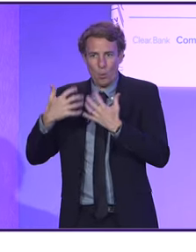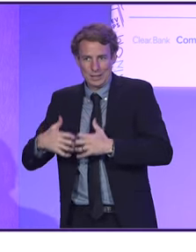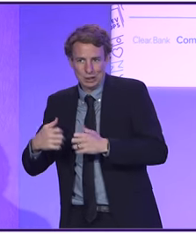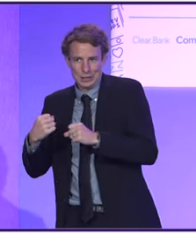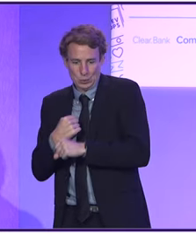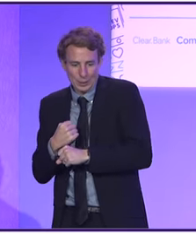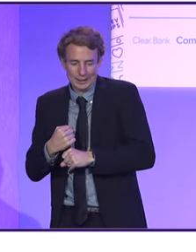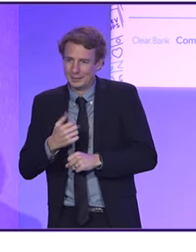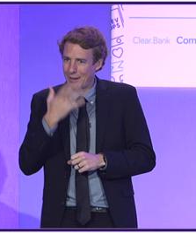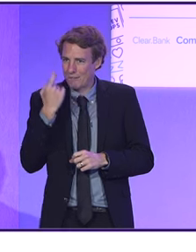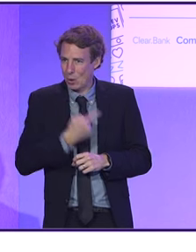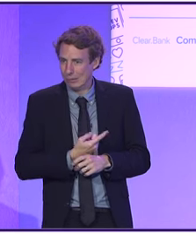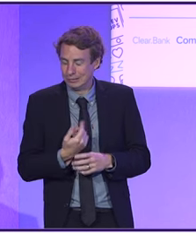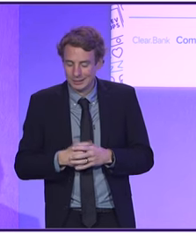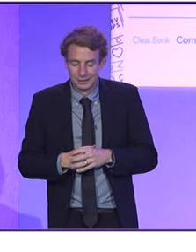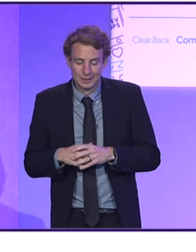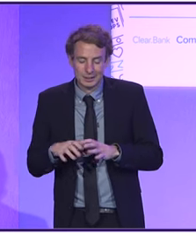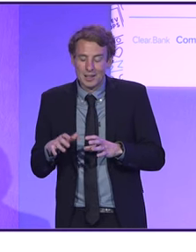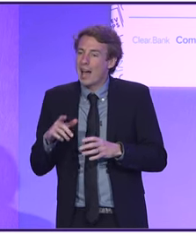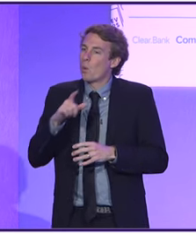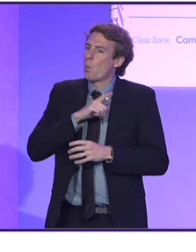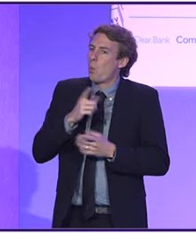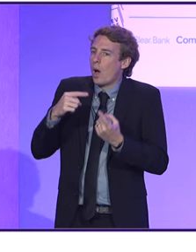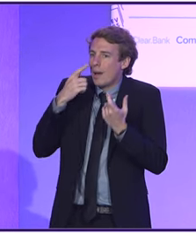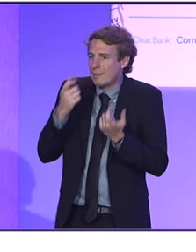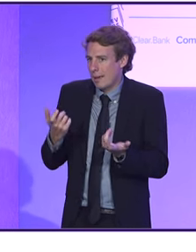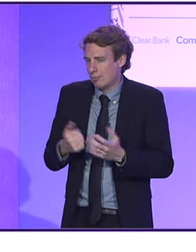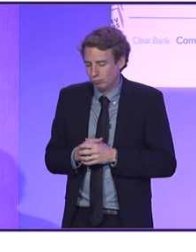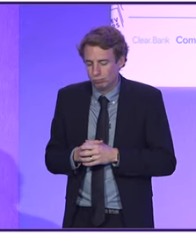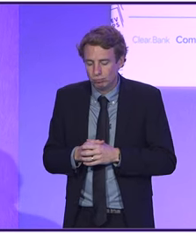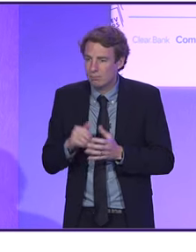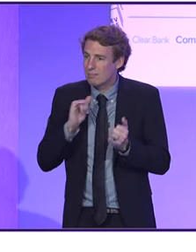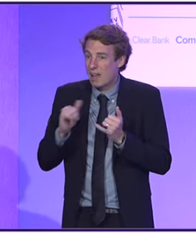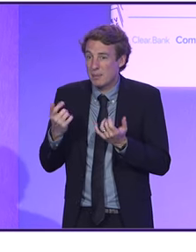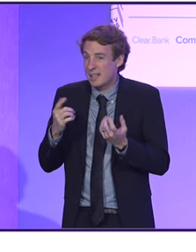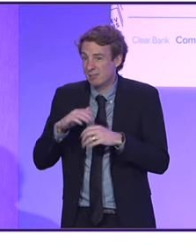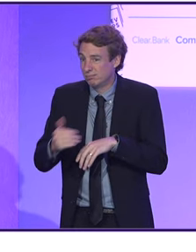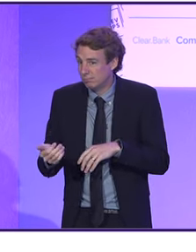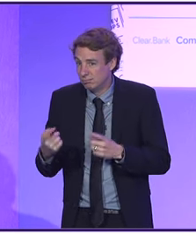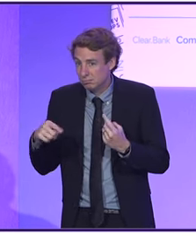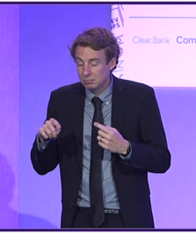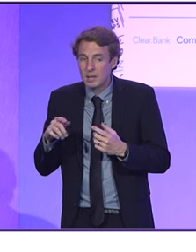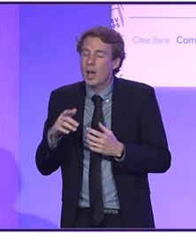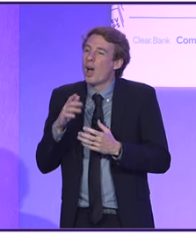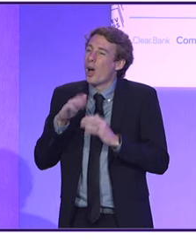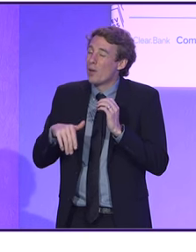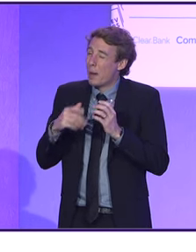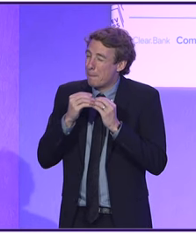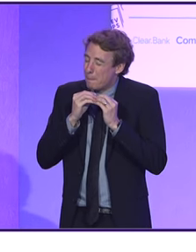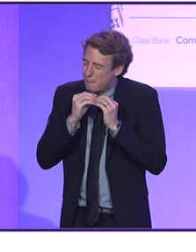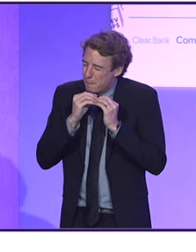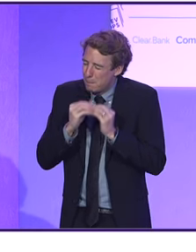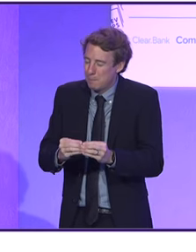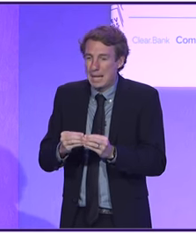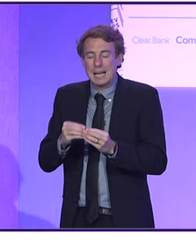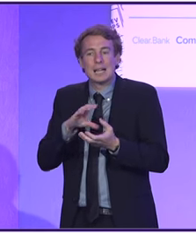I forgot she was in there. And why should we care? Well, you might not care, but over $1 billion of VC funding in the